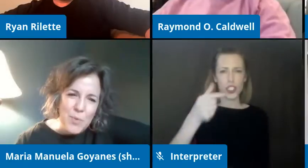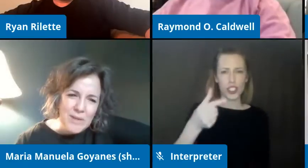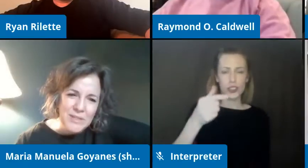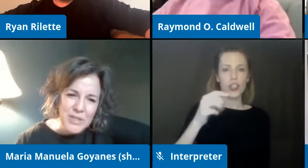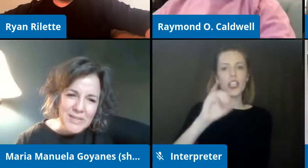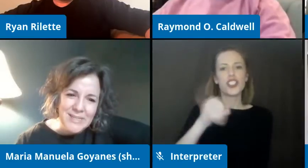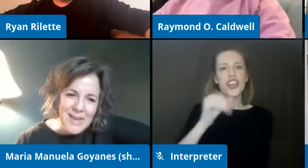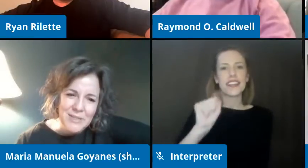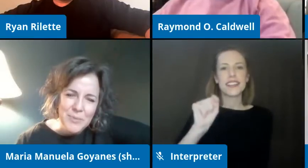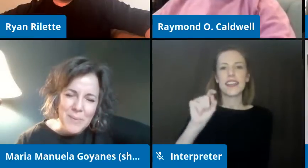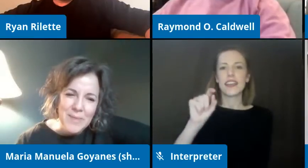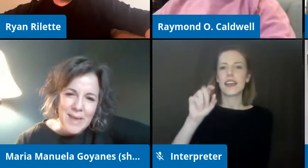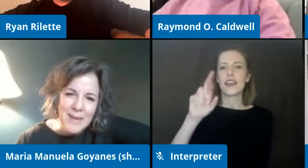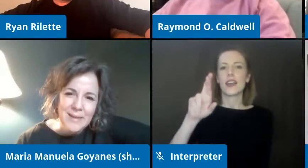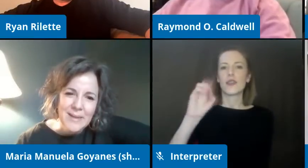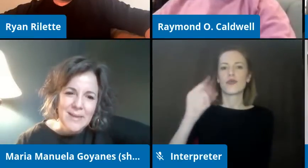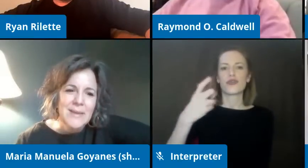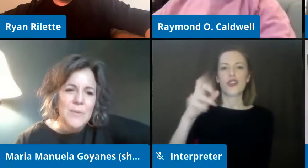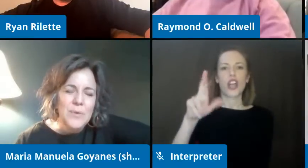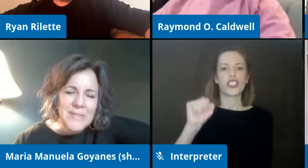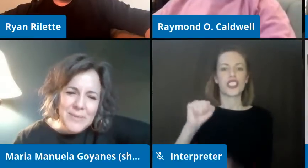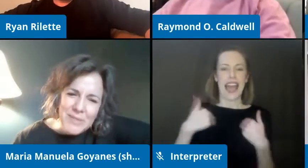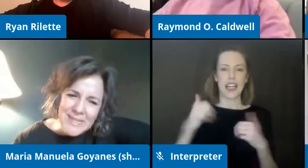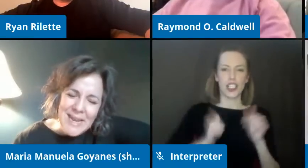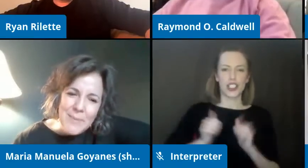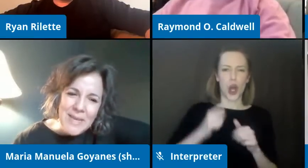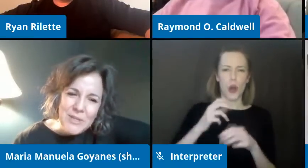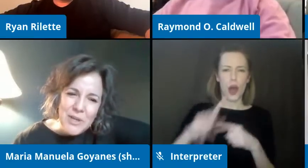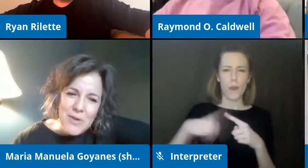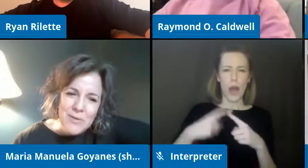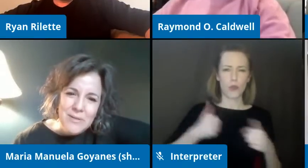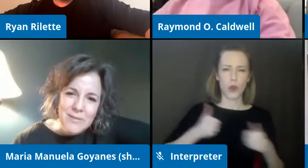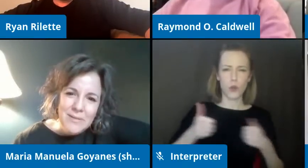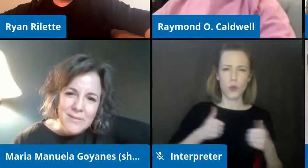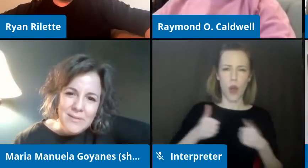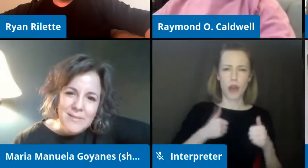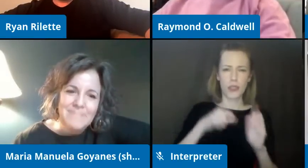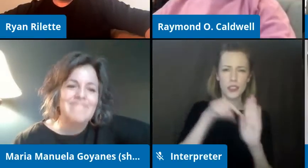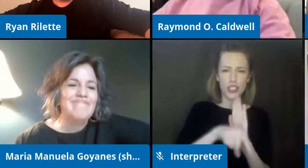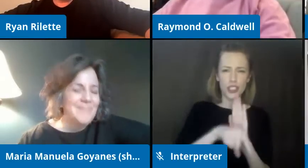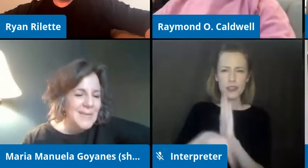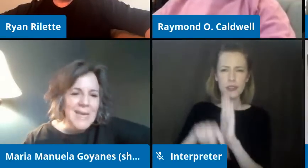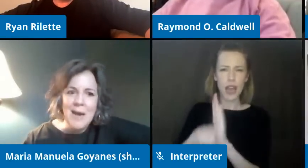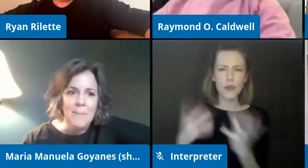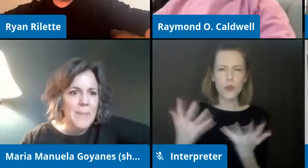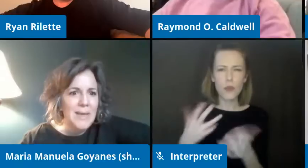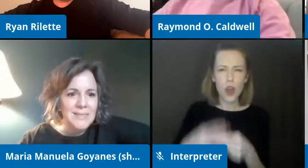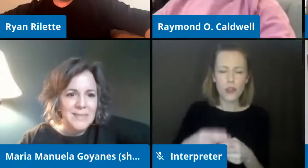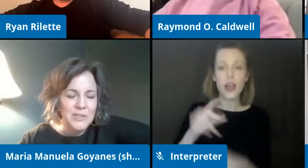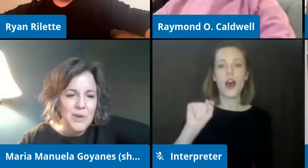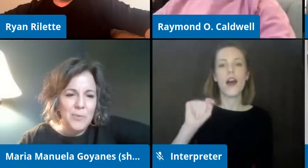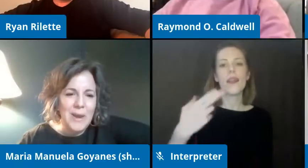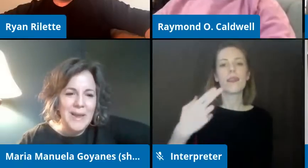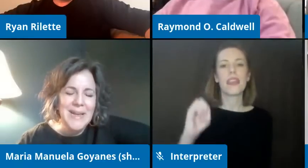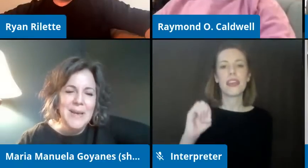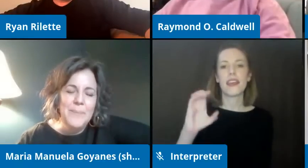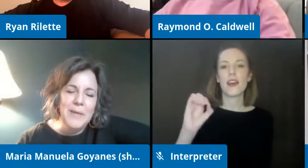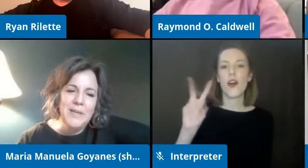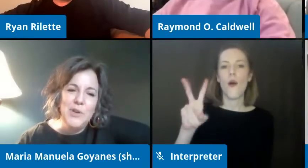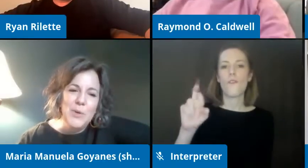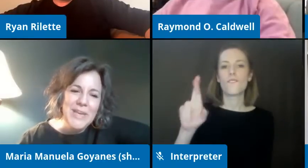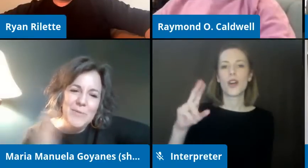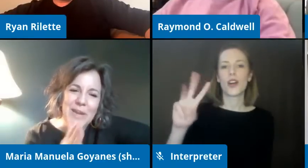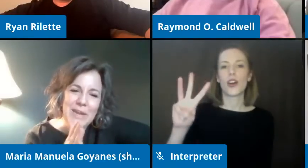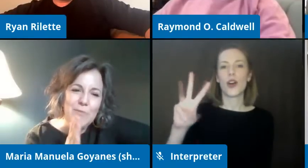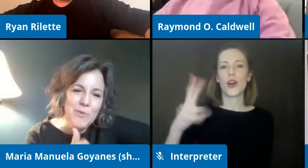about the Rwandan genocide. Do you remember that? Yeah, The Overwhelming. What's the name of that show? The Overwhelming. Yeah, amazing show, right?